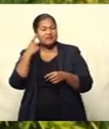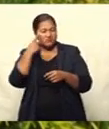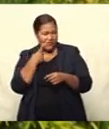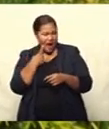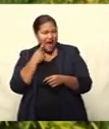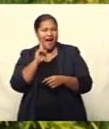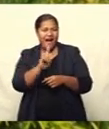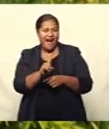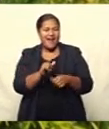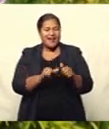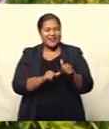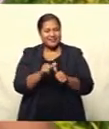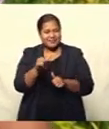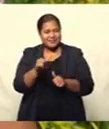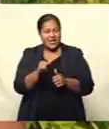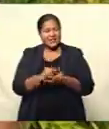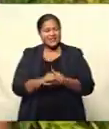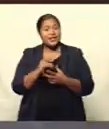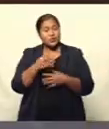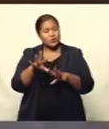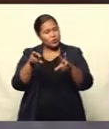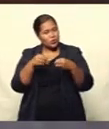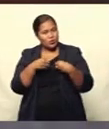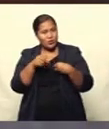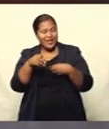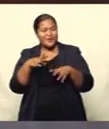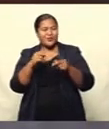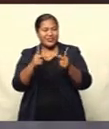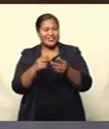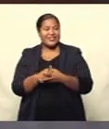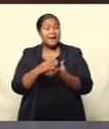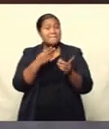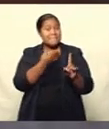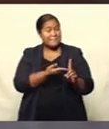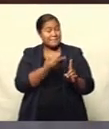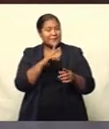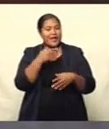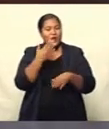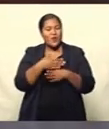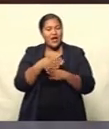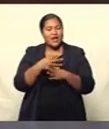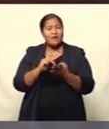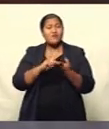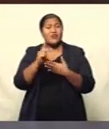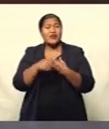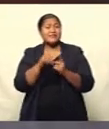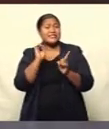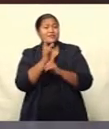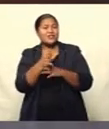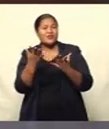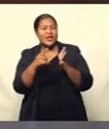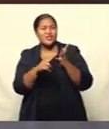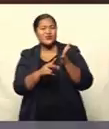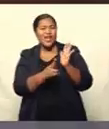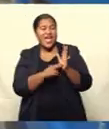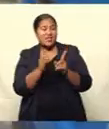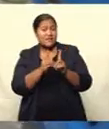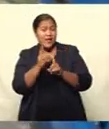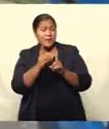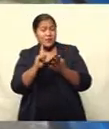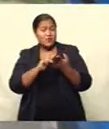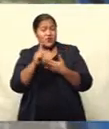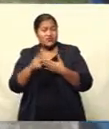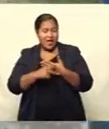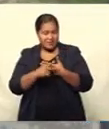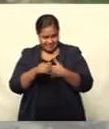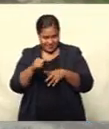to grab that opportunity. Michael is currently working as a program specialist at the United Nations Development Program